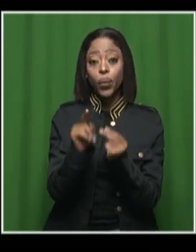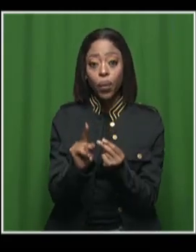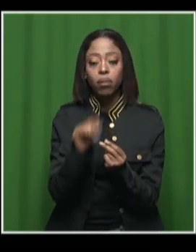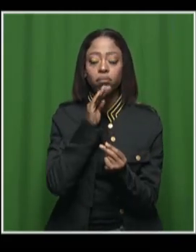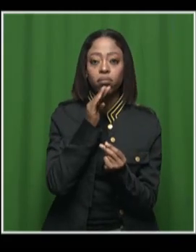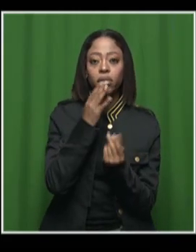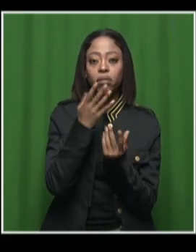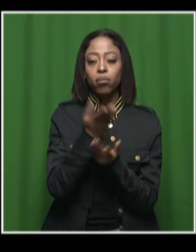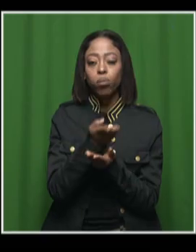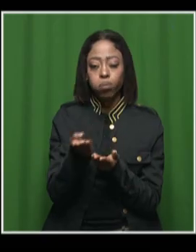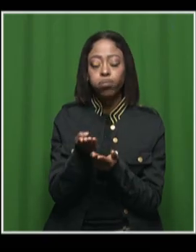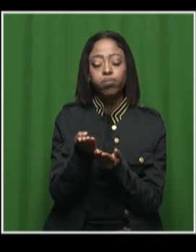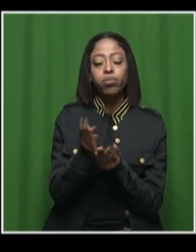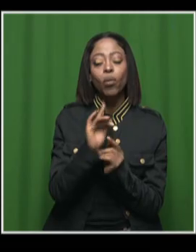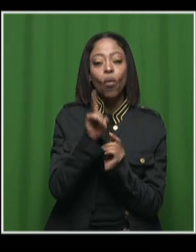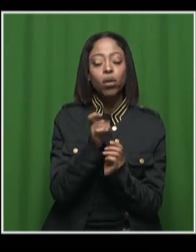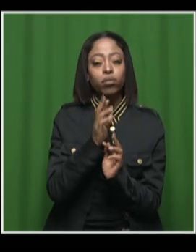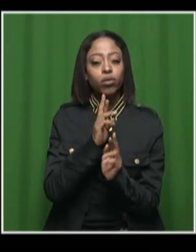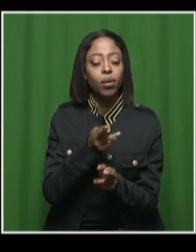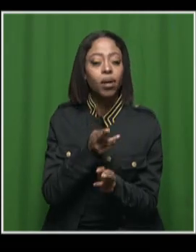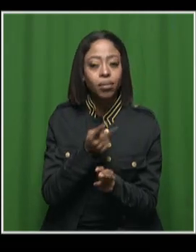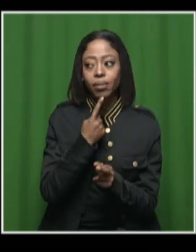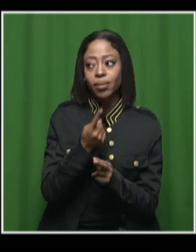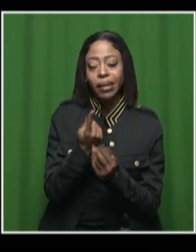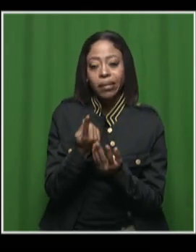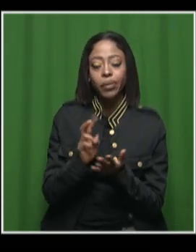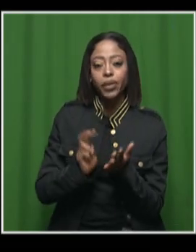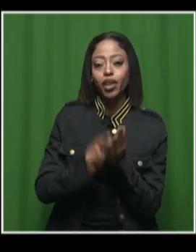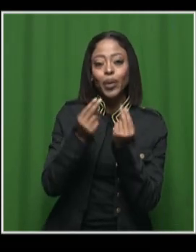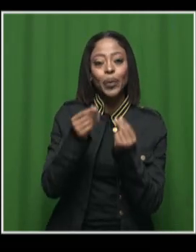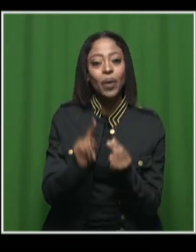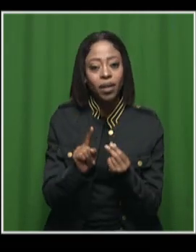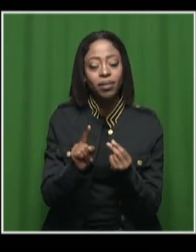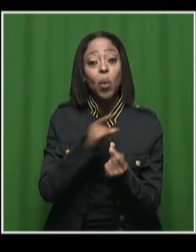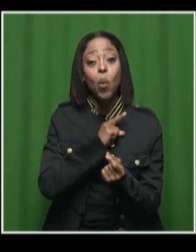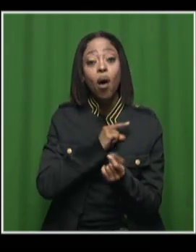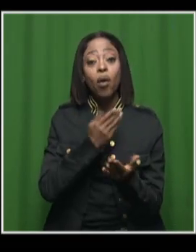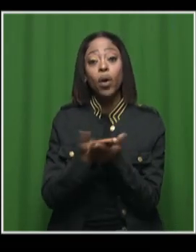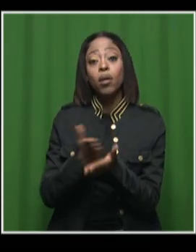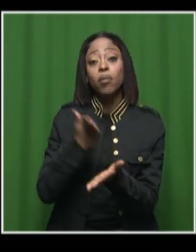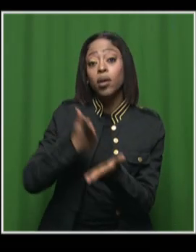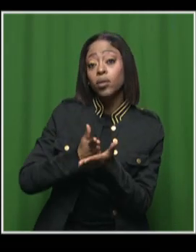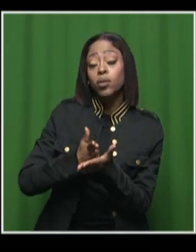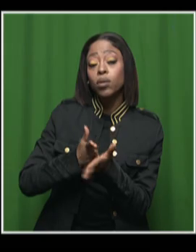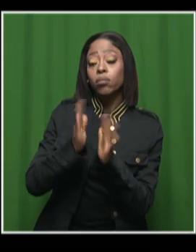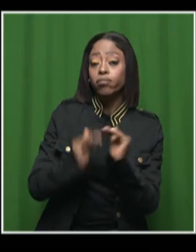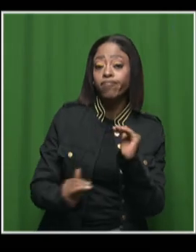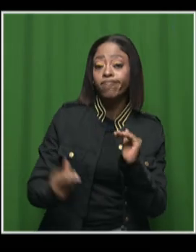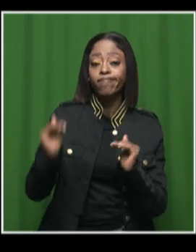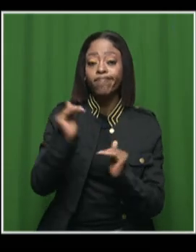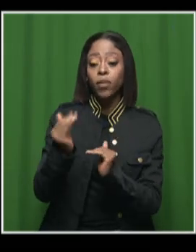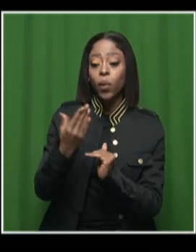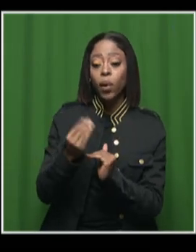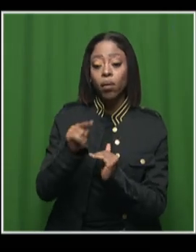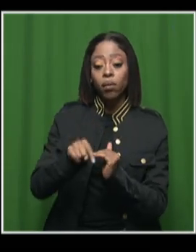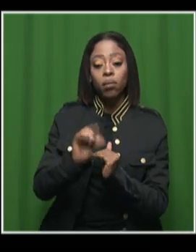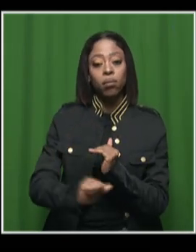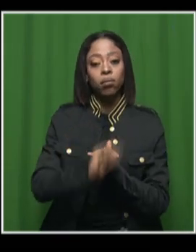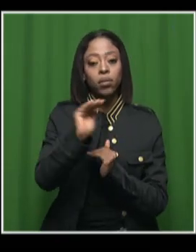with precisely that question as to what needs to be done to ensure that the inequality that South Africa